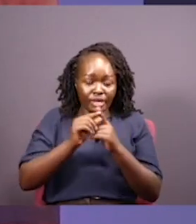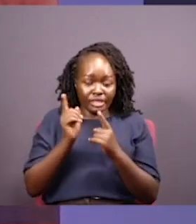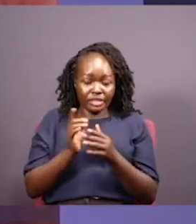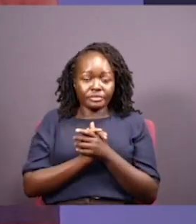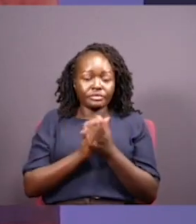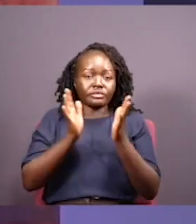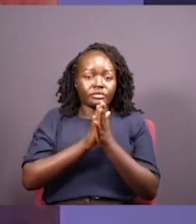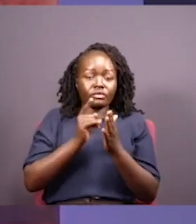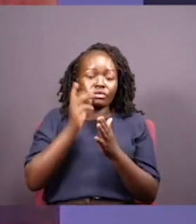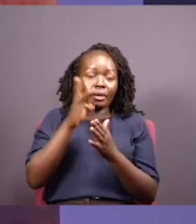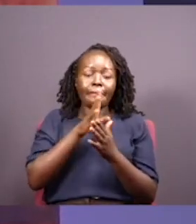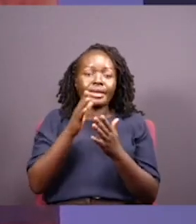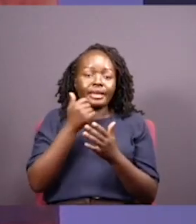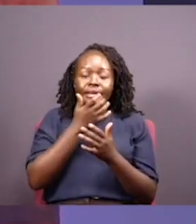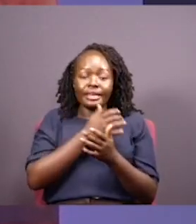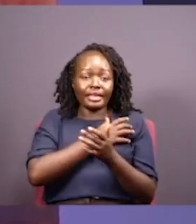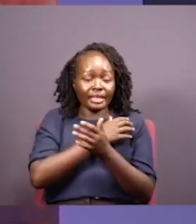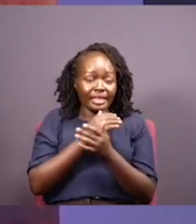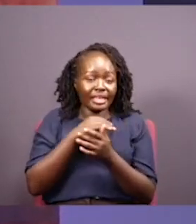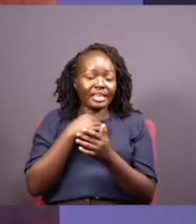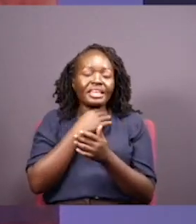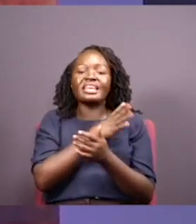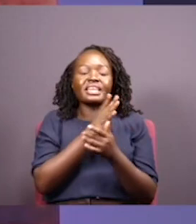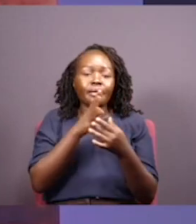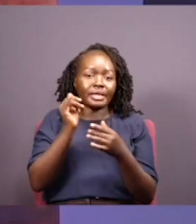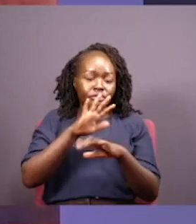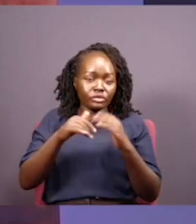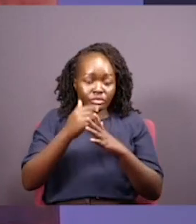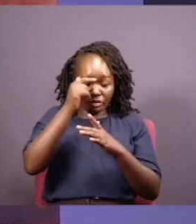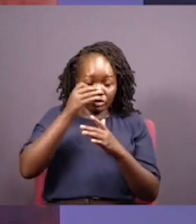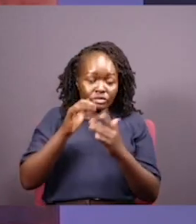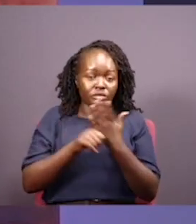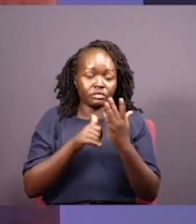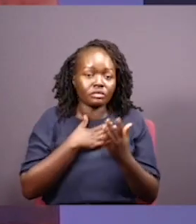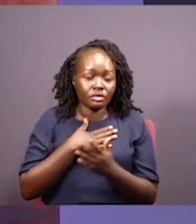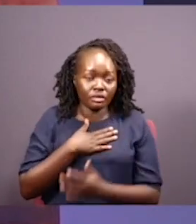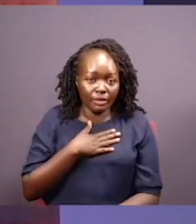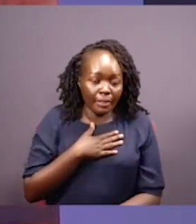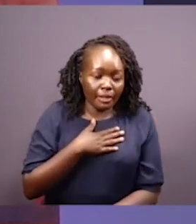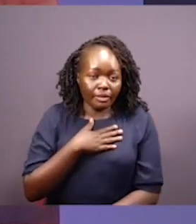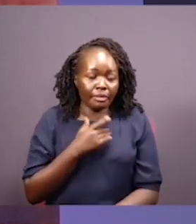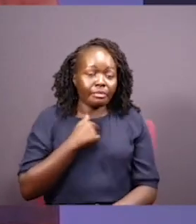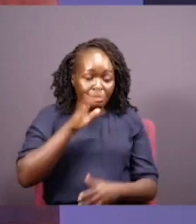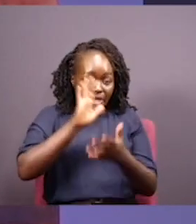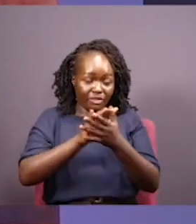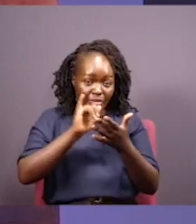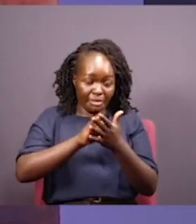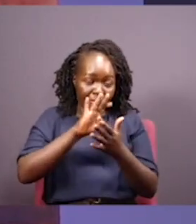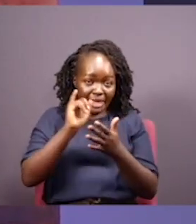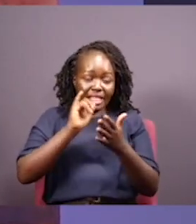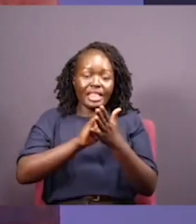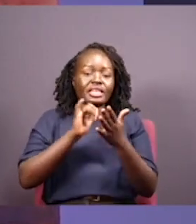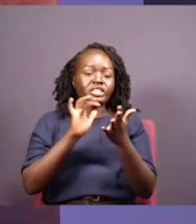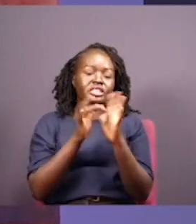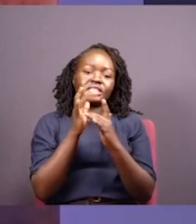hated by all because of my name." And I believe by so saying, Jesus was saying that everywhere